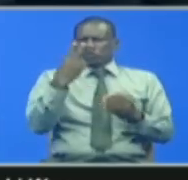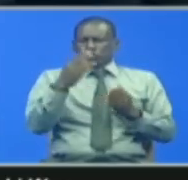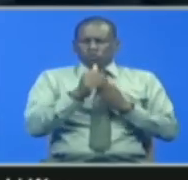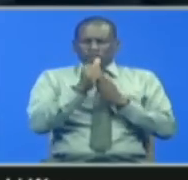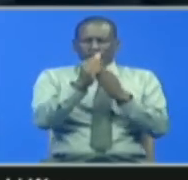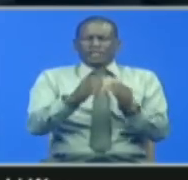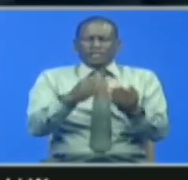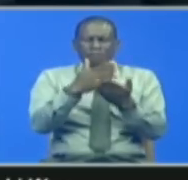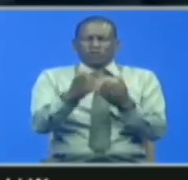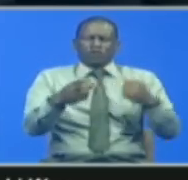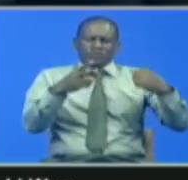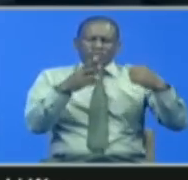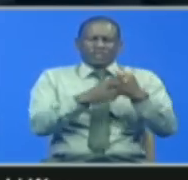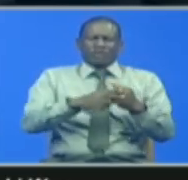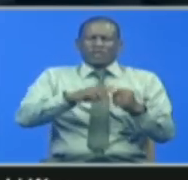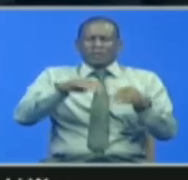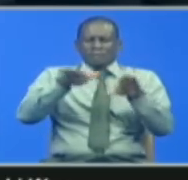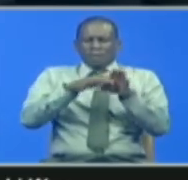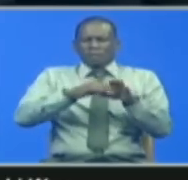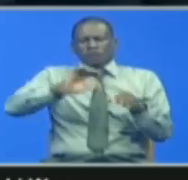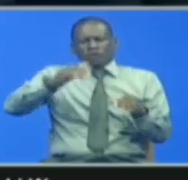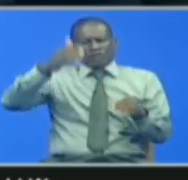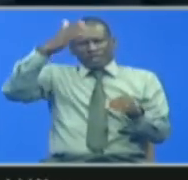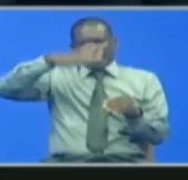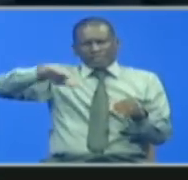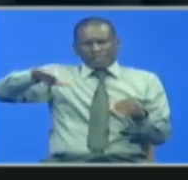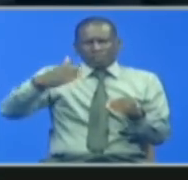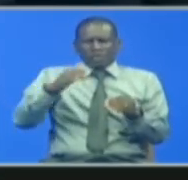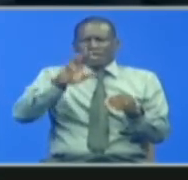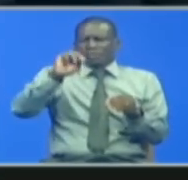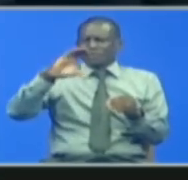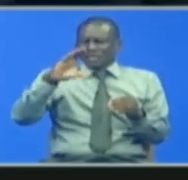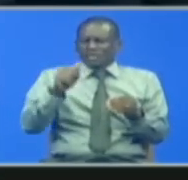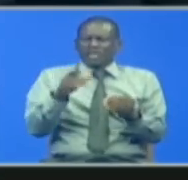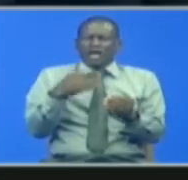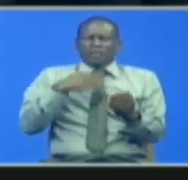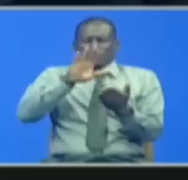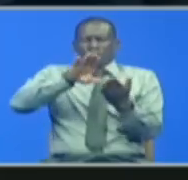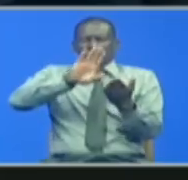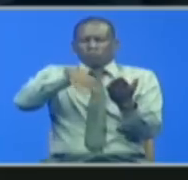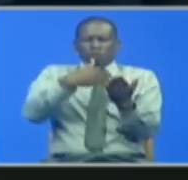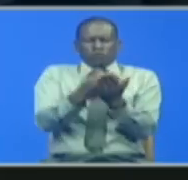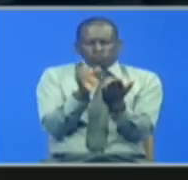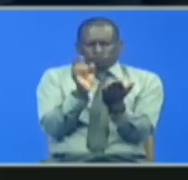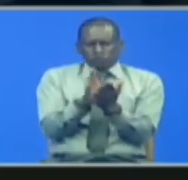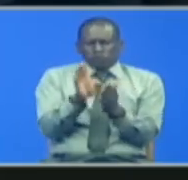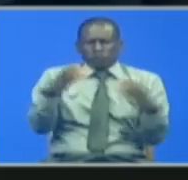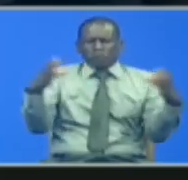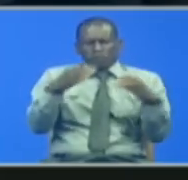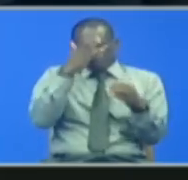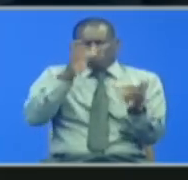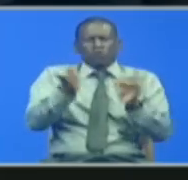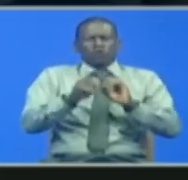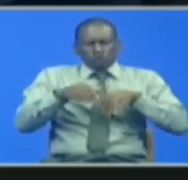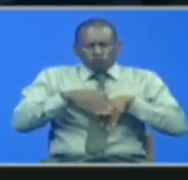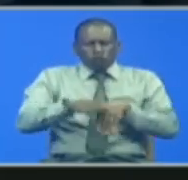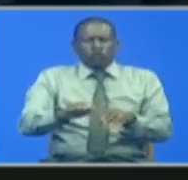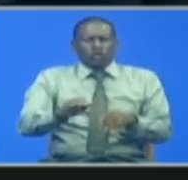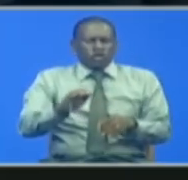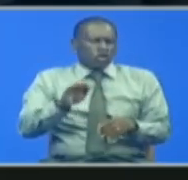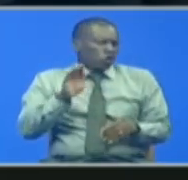of the County Assembly who have also been recommended for expulsion from the party due to disobeying party decisions, among